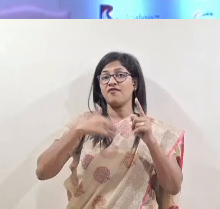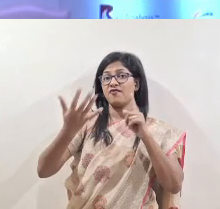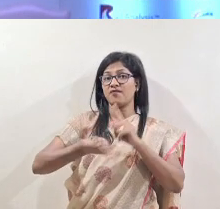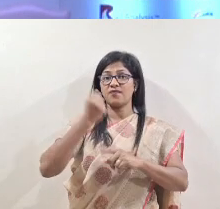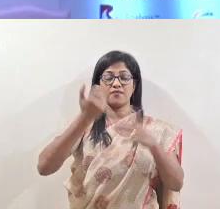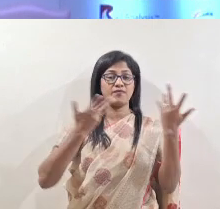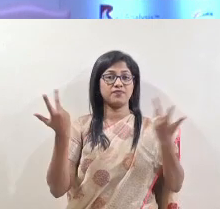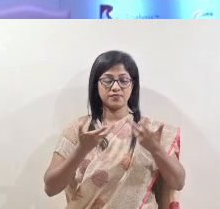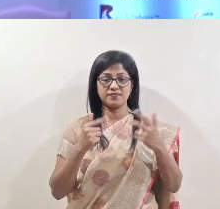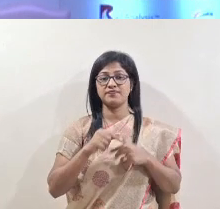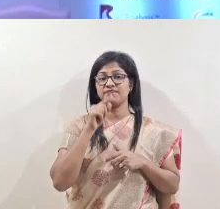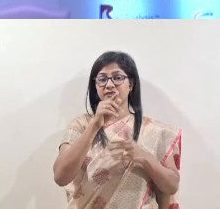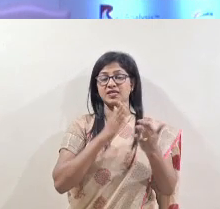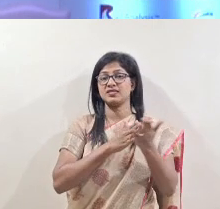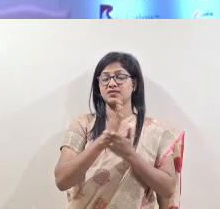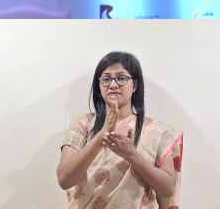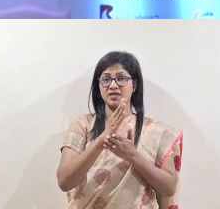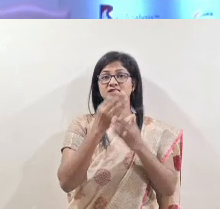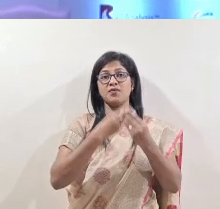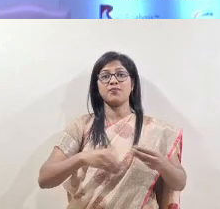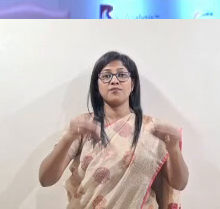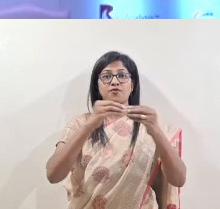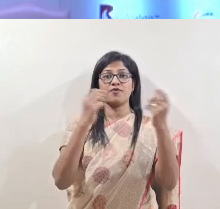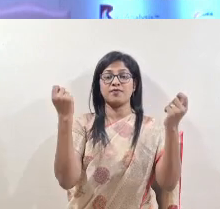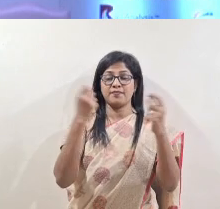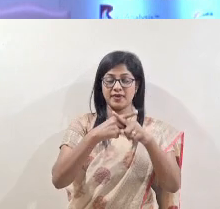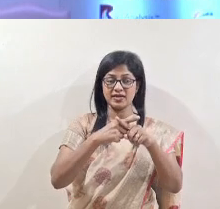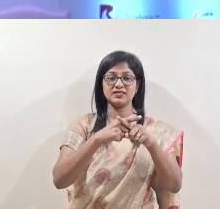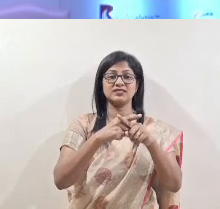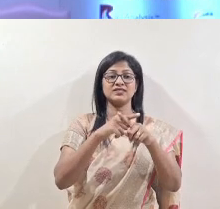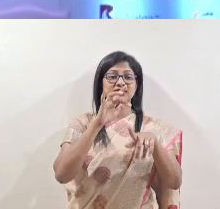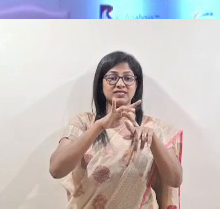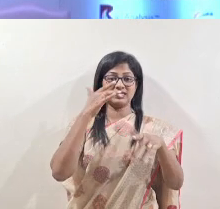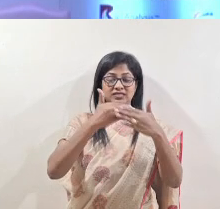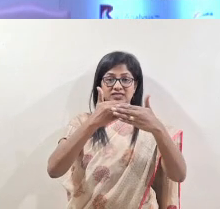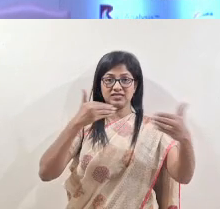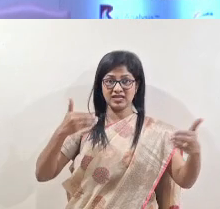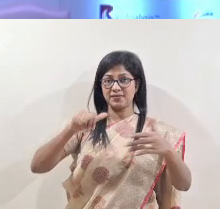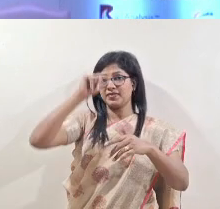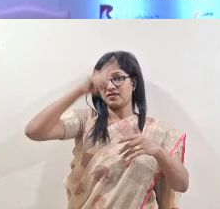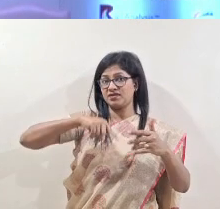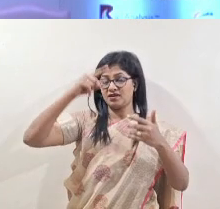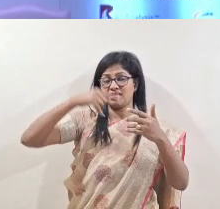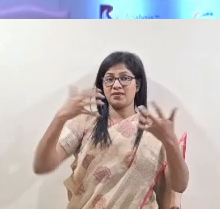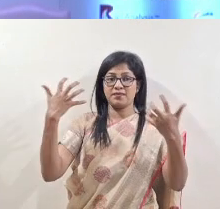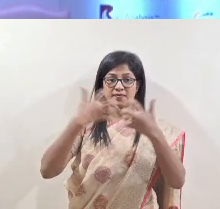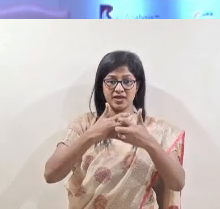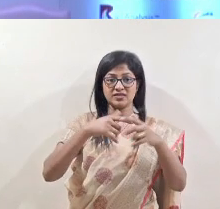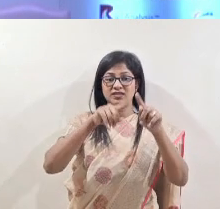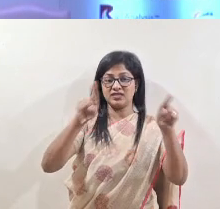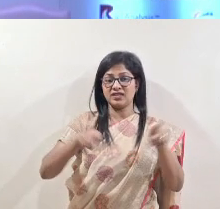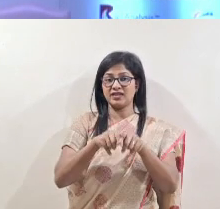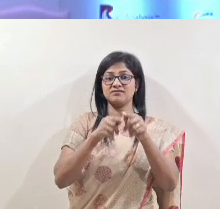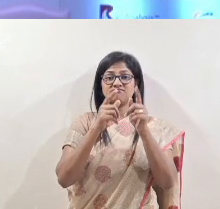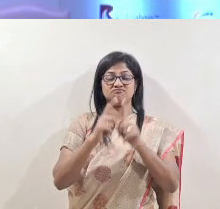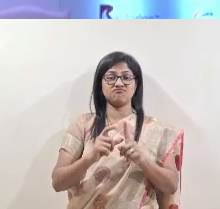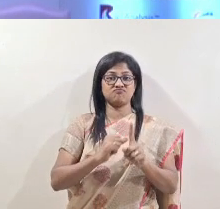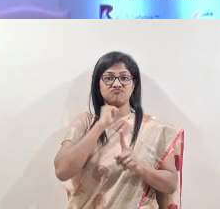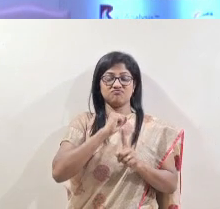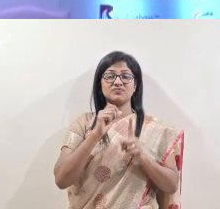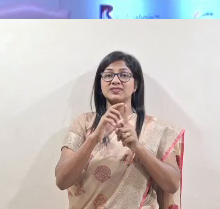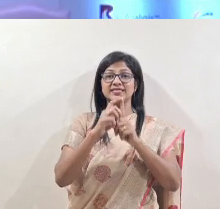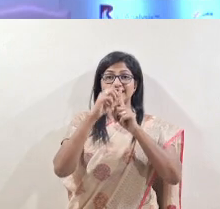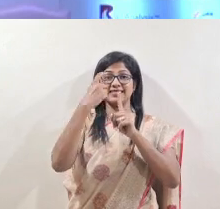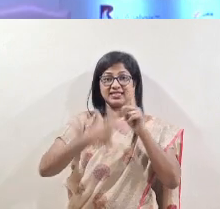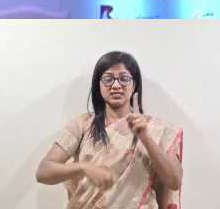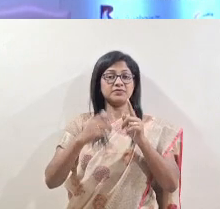finding the critical gap in Indian scenario where lane discipline is not followed and where there is existence of like heterogeneous